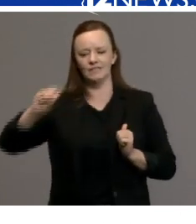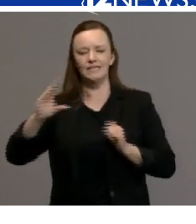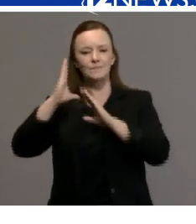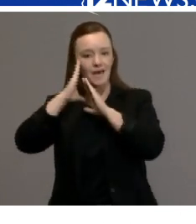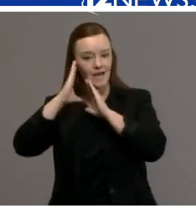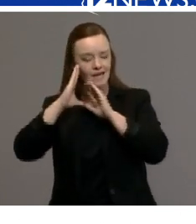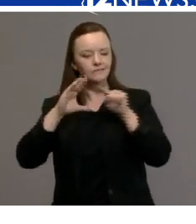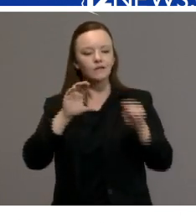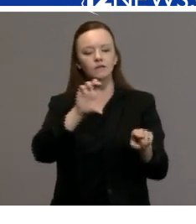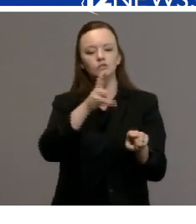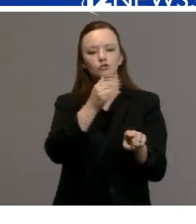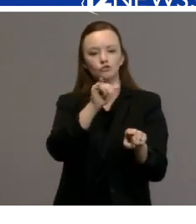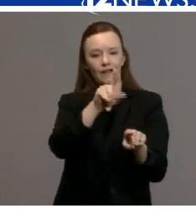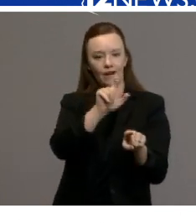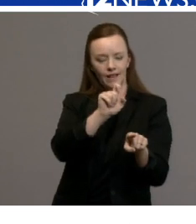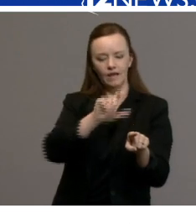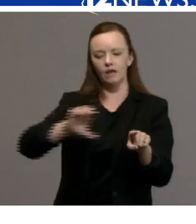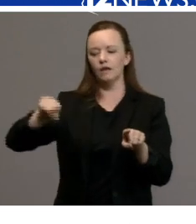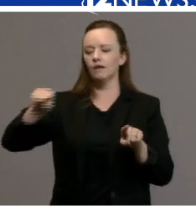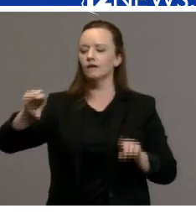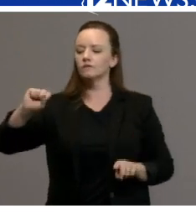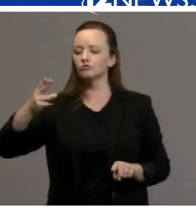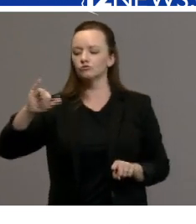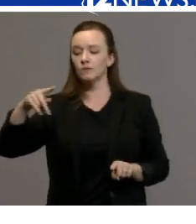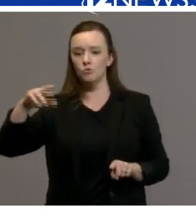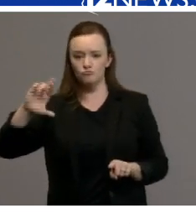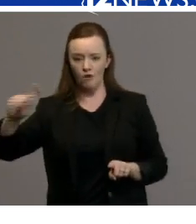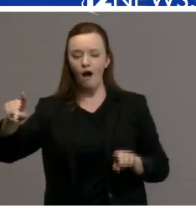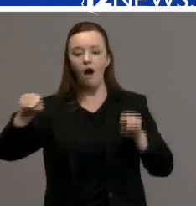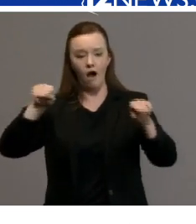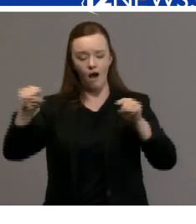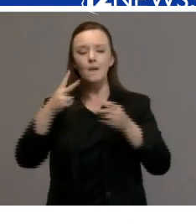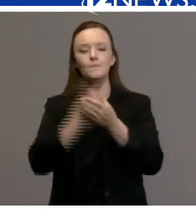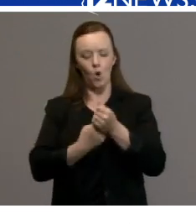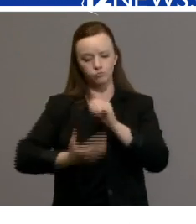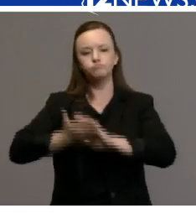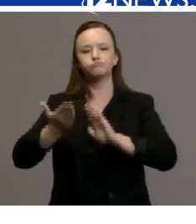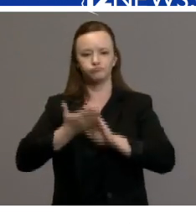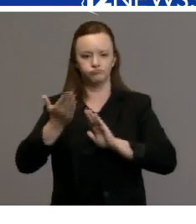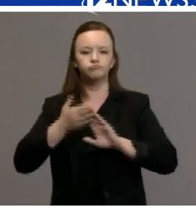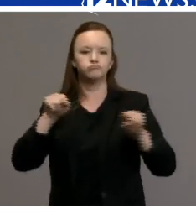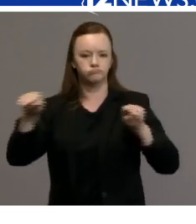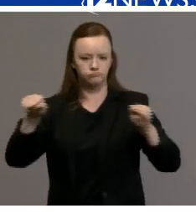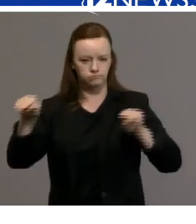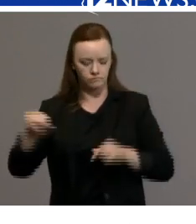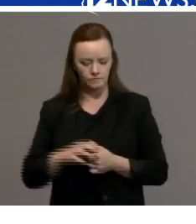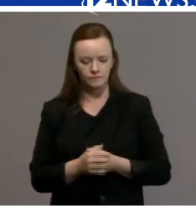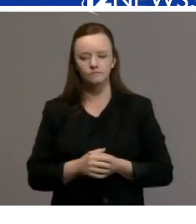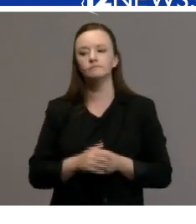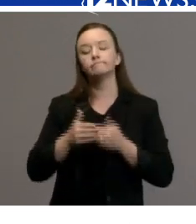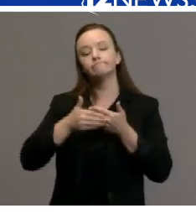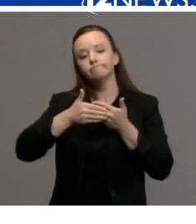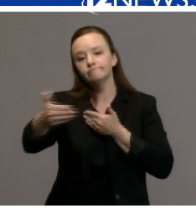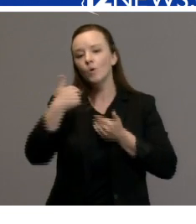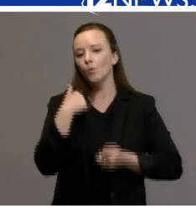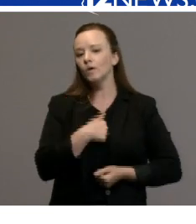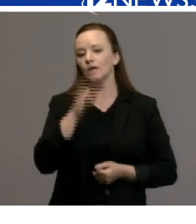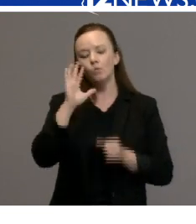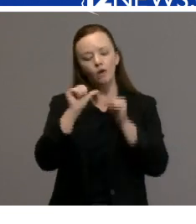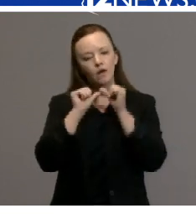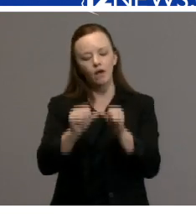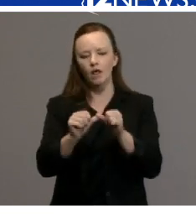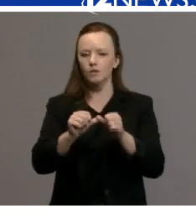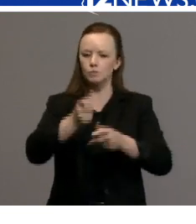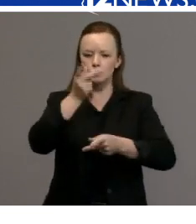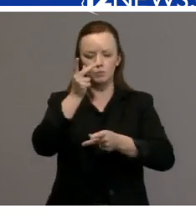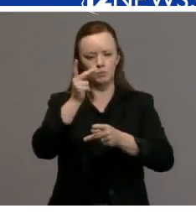As we go forward, we'll continue to maintain that presence, and we're thankful that not only the Guardsmen are